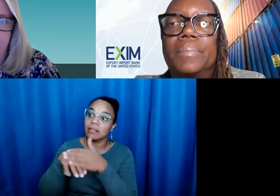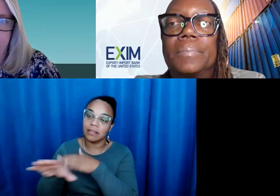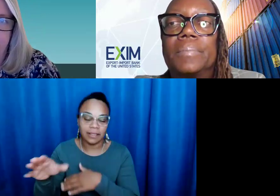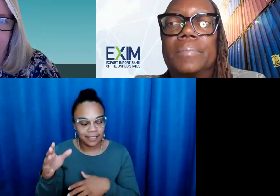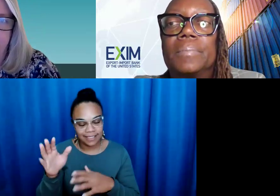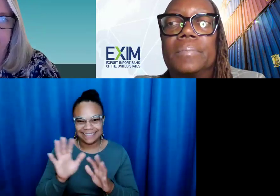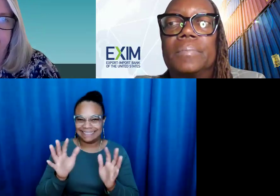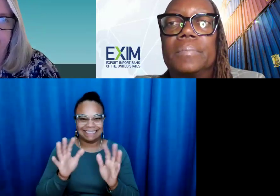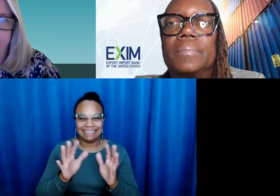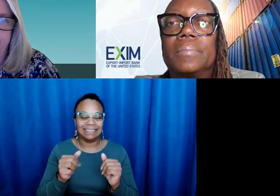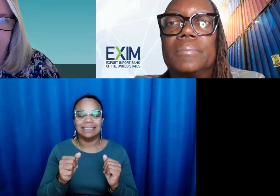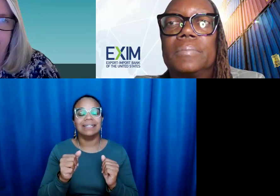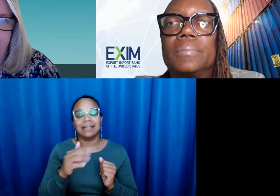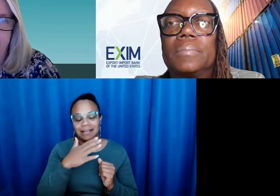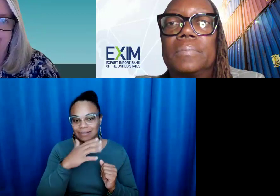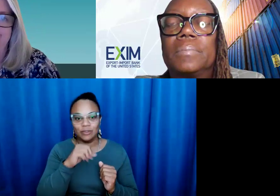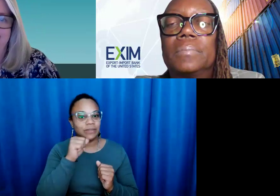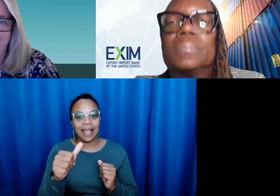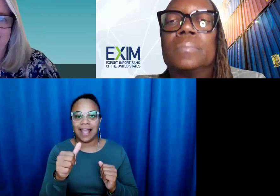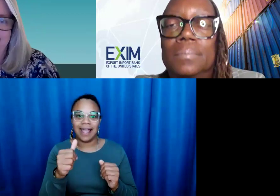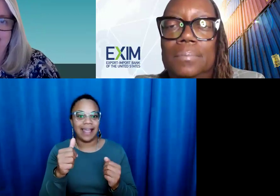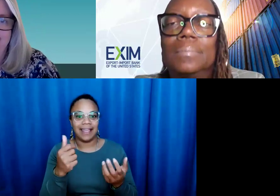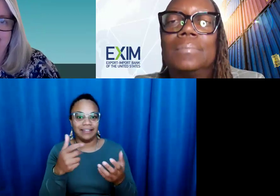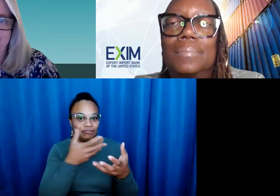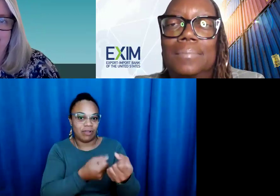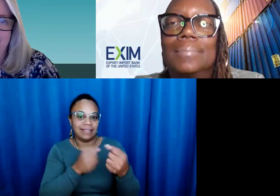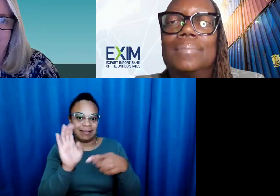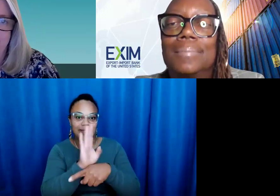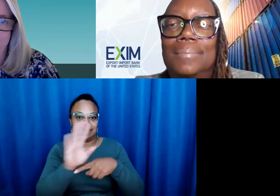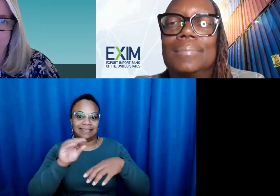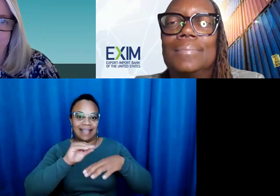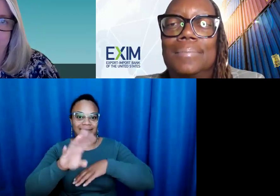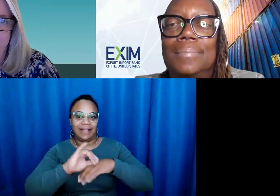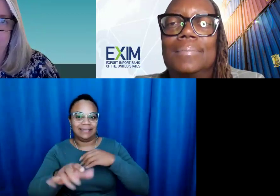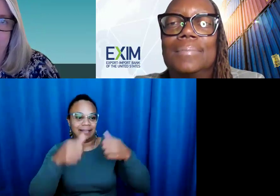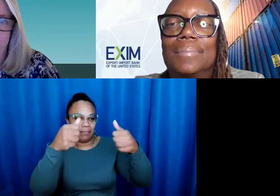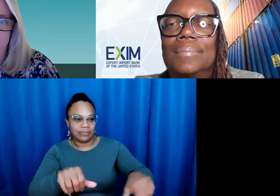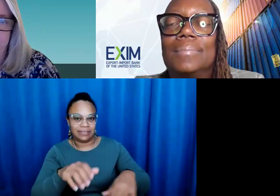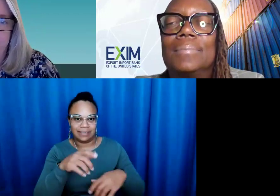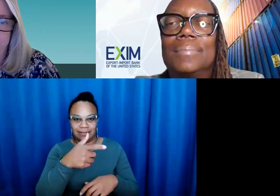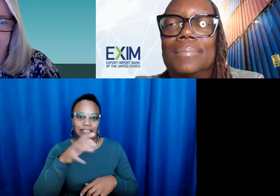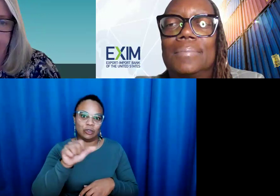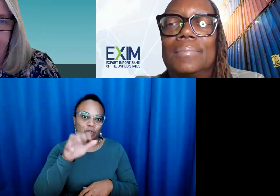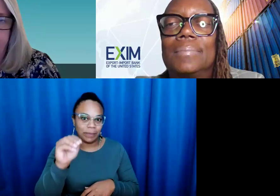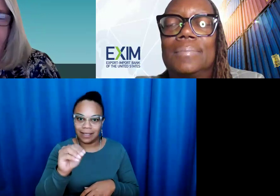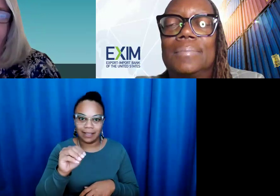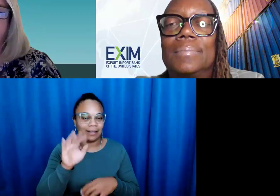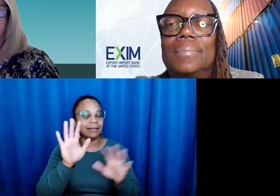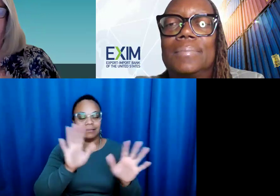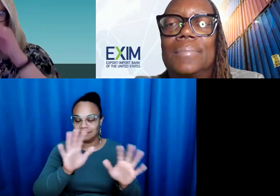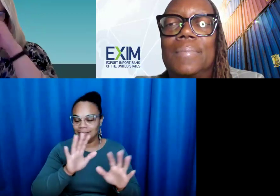advice from social media. All right, so get in touch with the actual agencies that are involved in